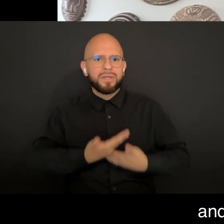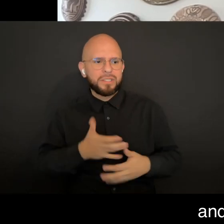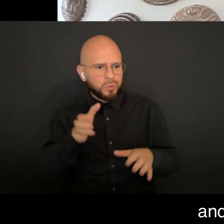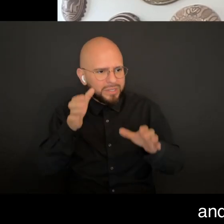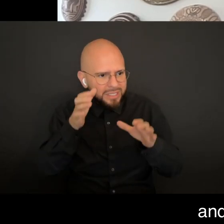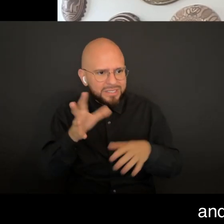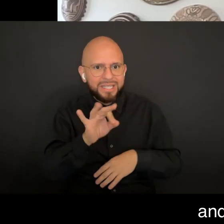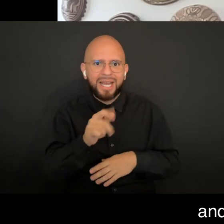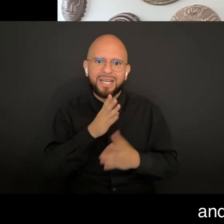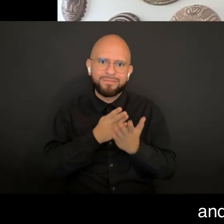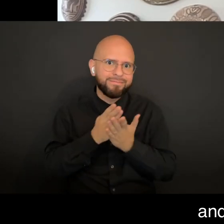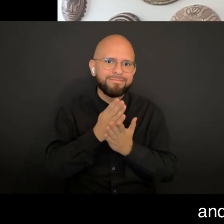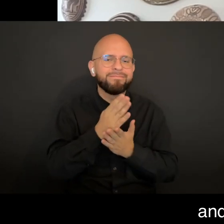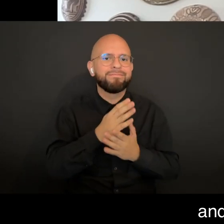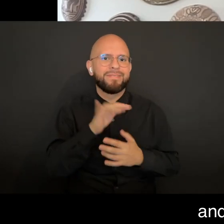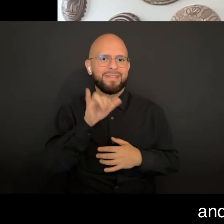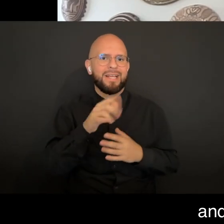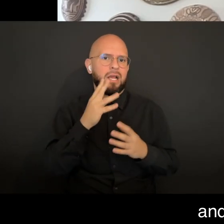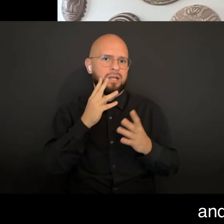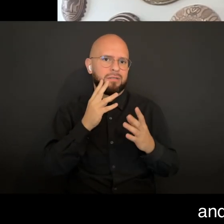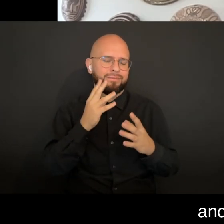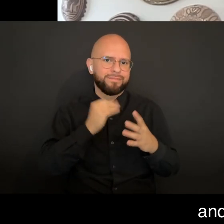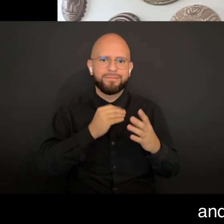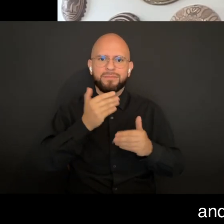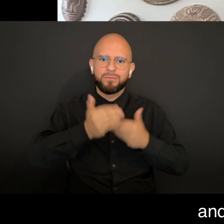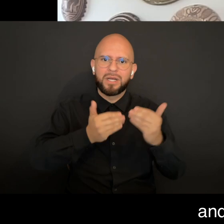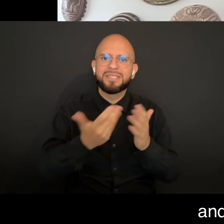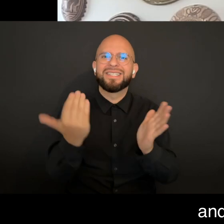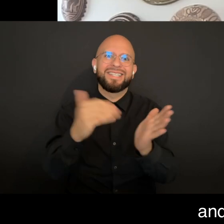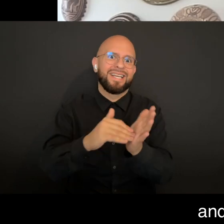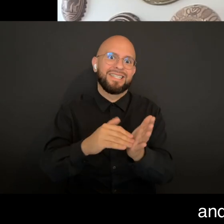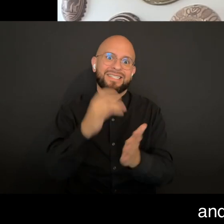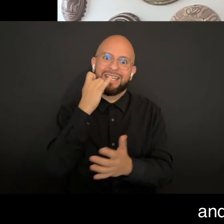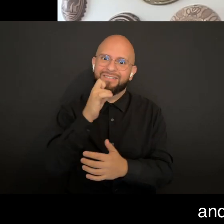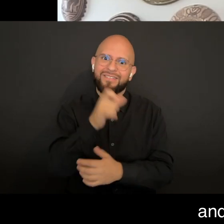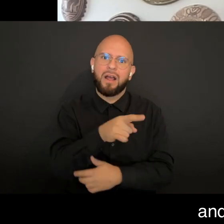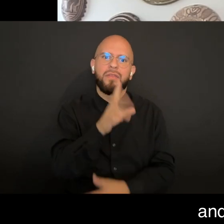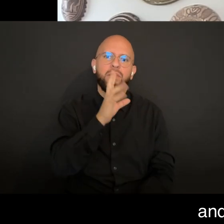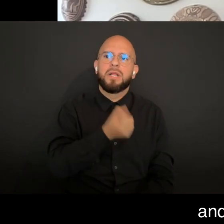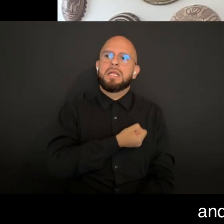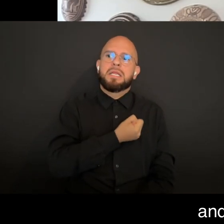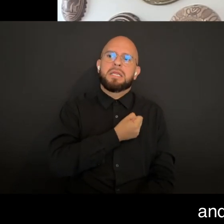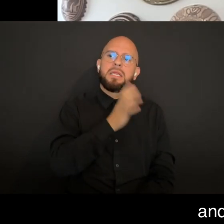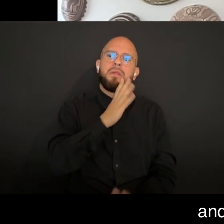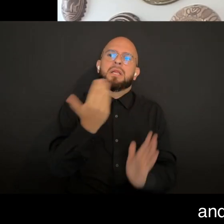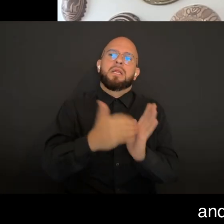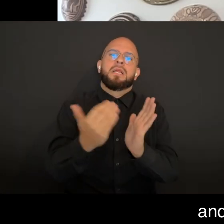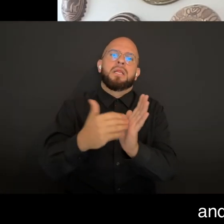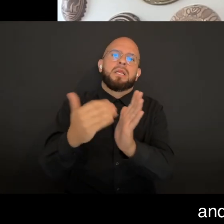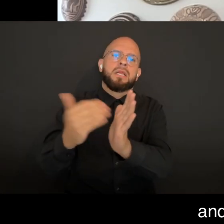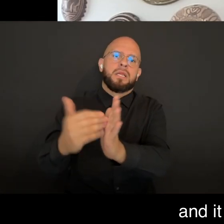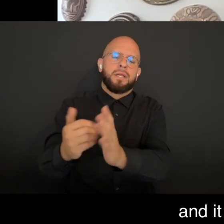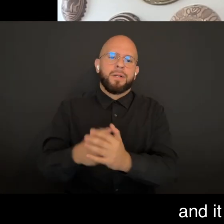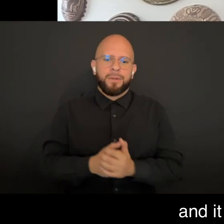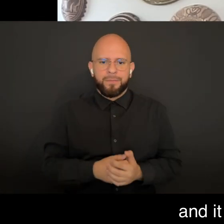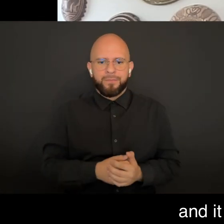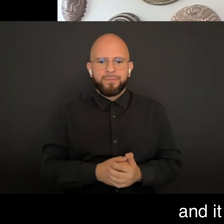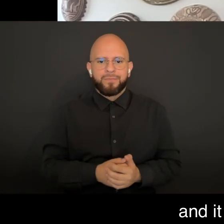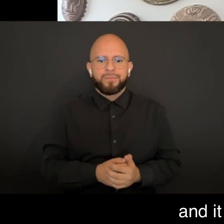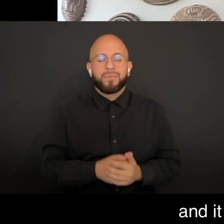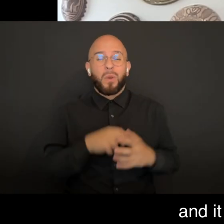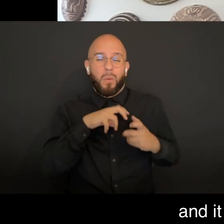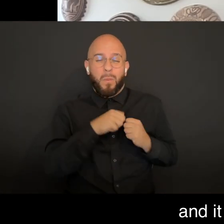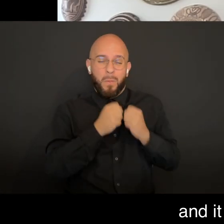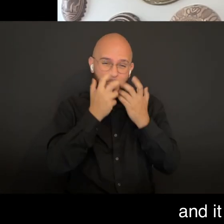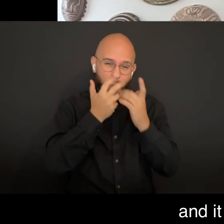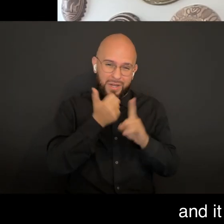be willing to listen and to go through that again, because otherwise they're still going to be there and it needs to be